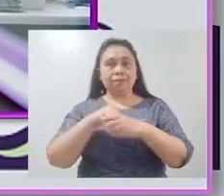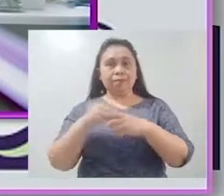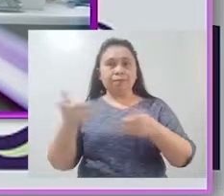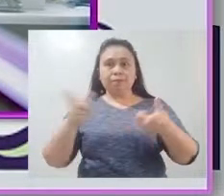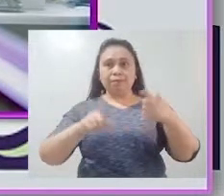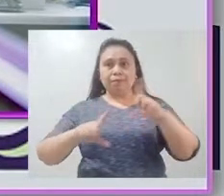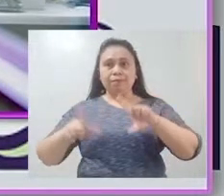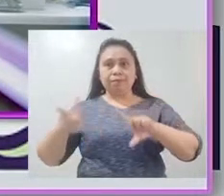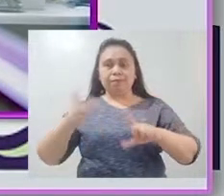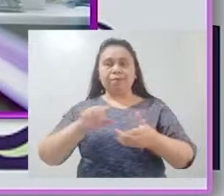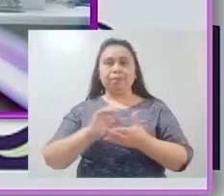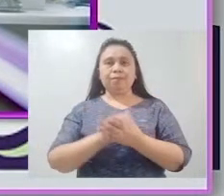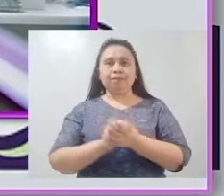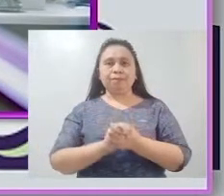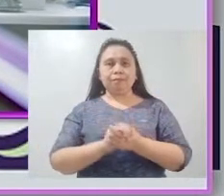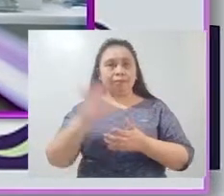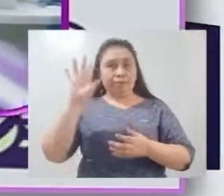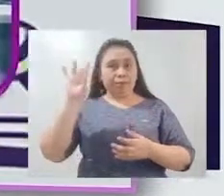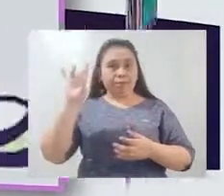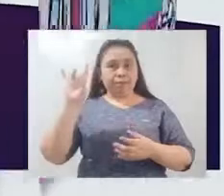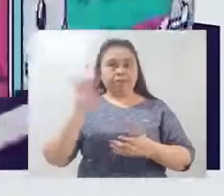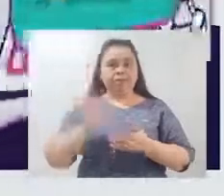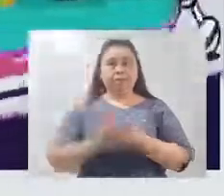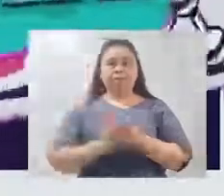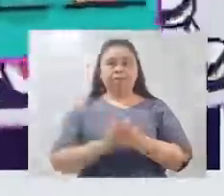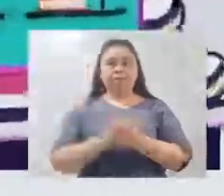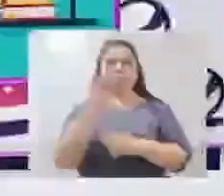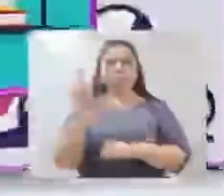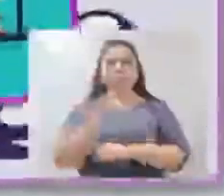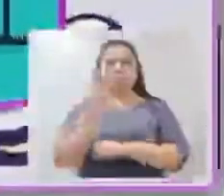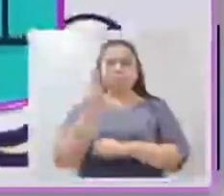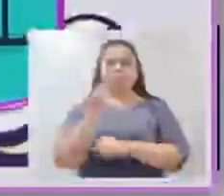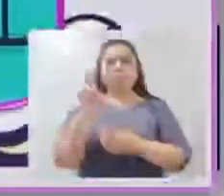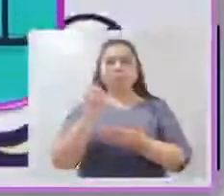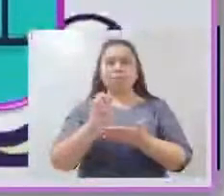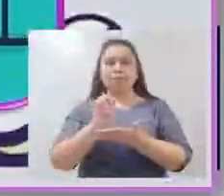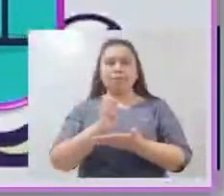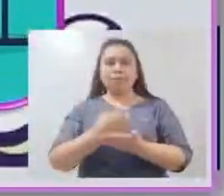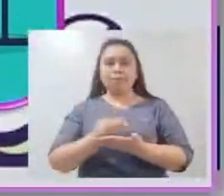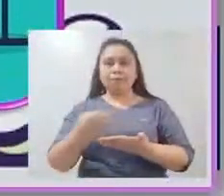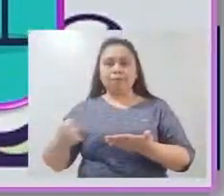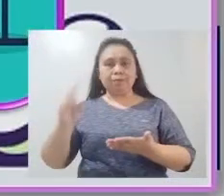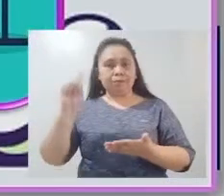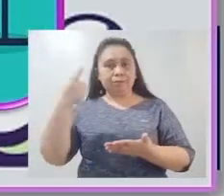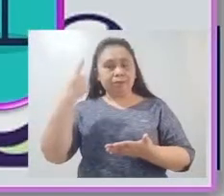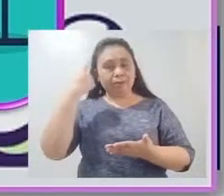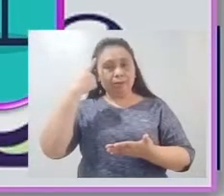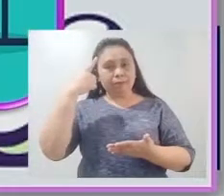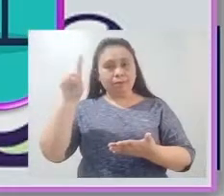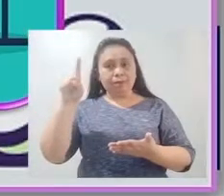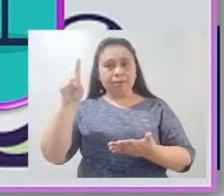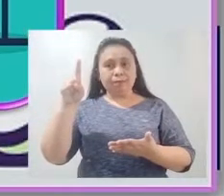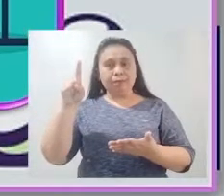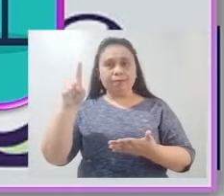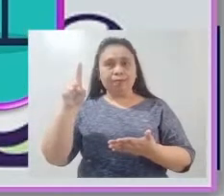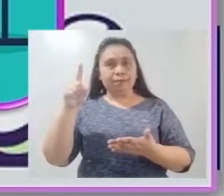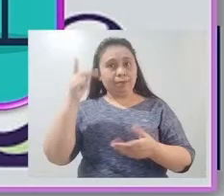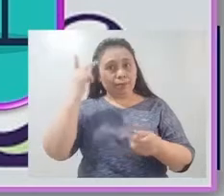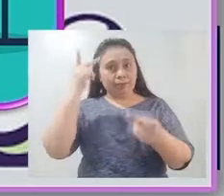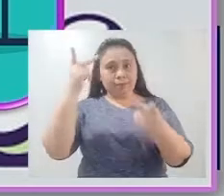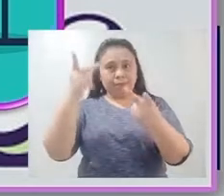the laboratory. Number 8, use equipment only for its